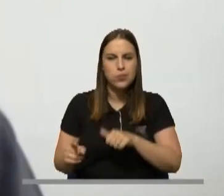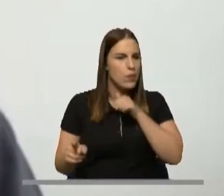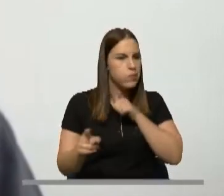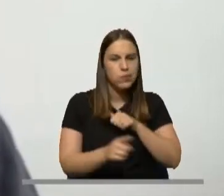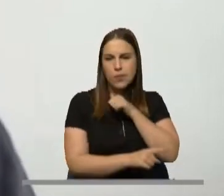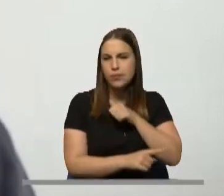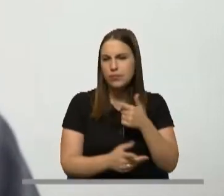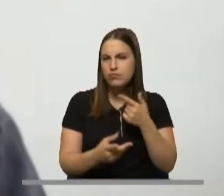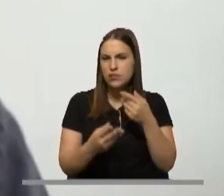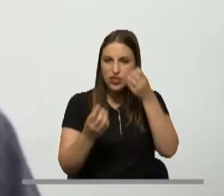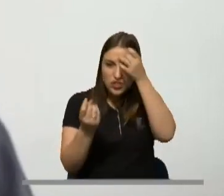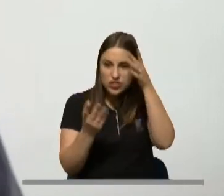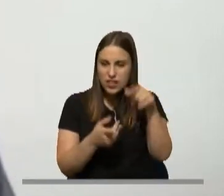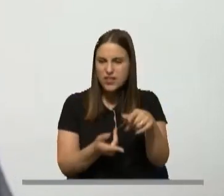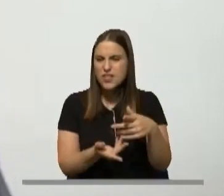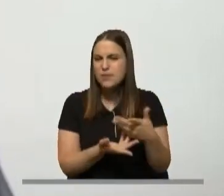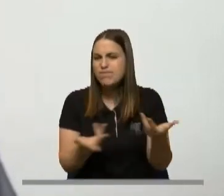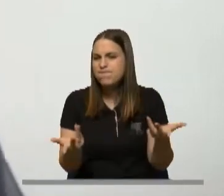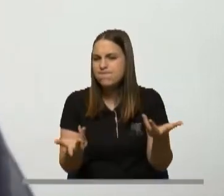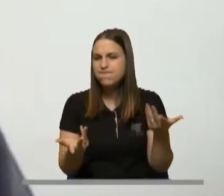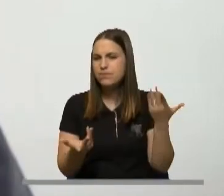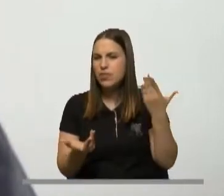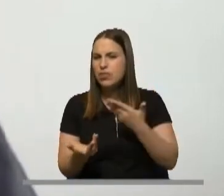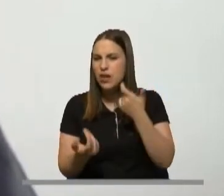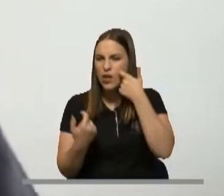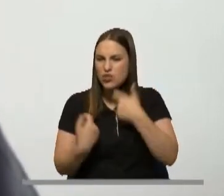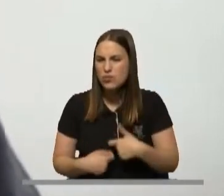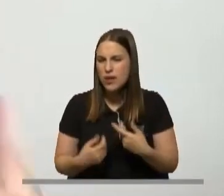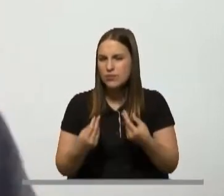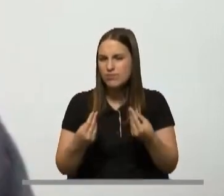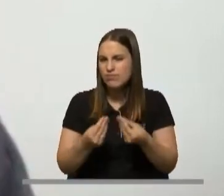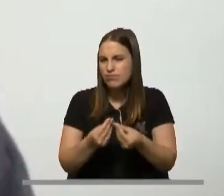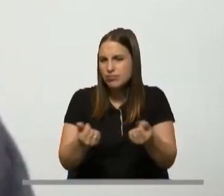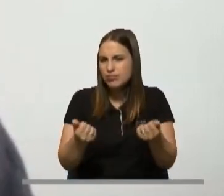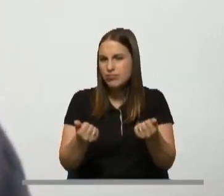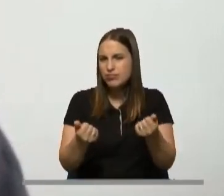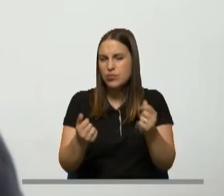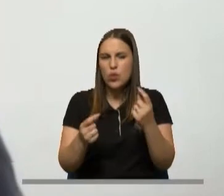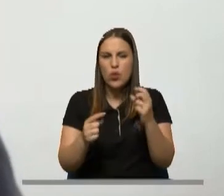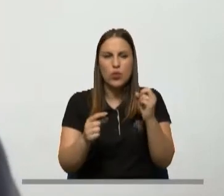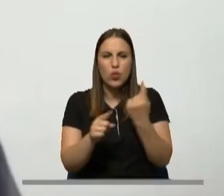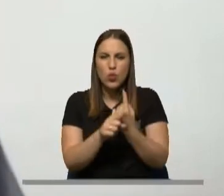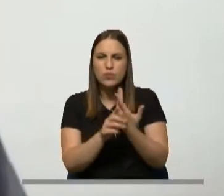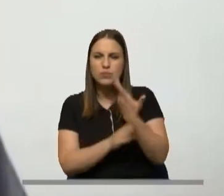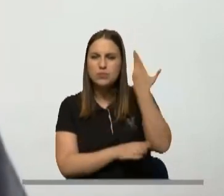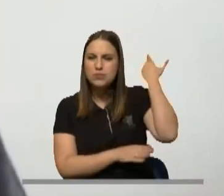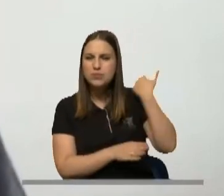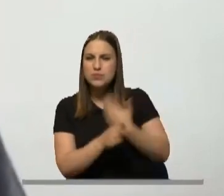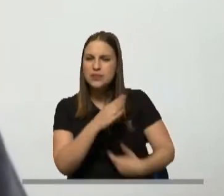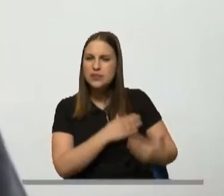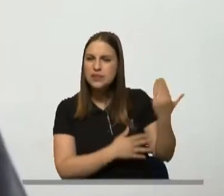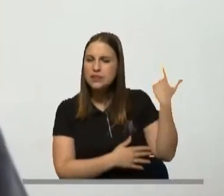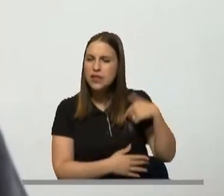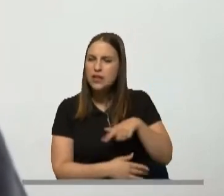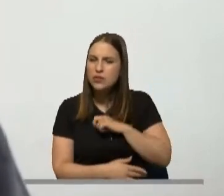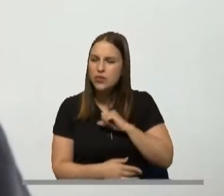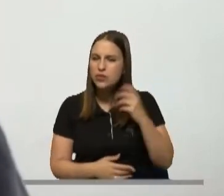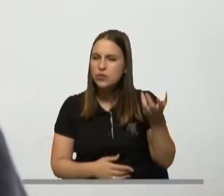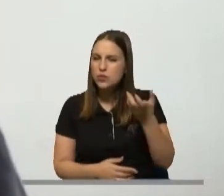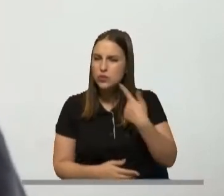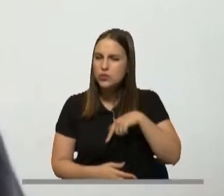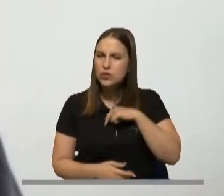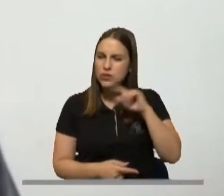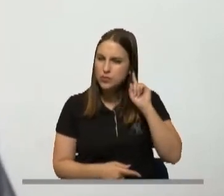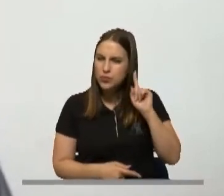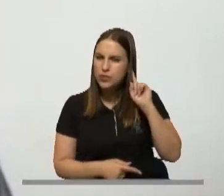humans, but also between ourselves and our artifacts. We could even think